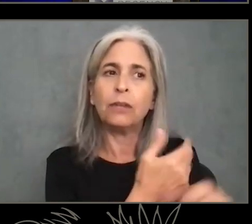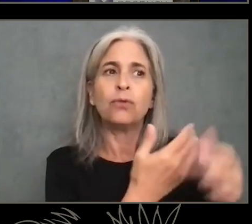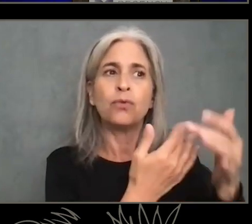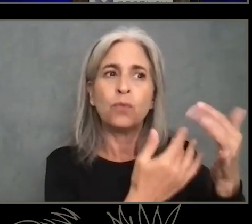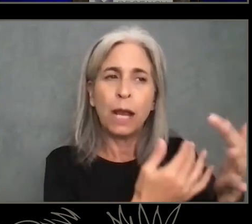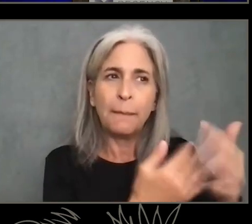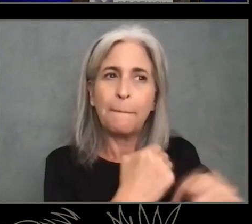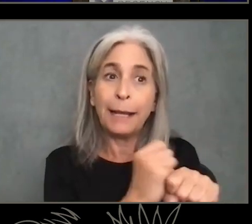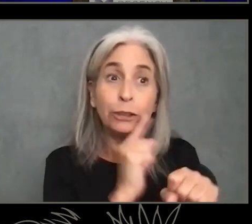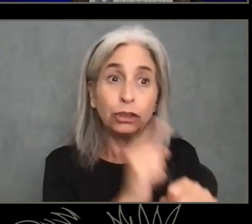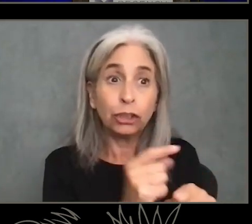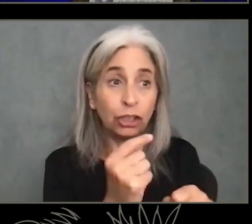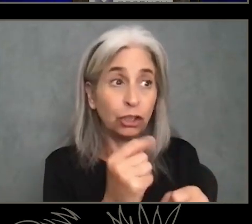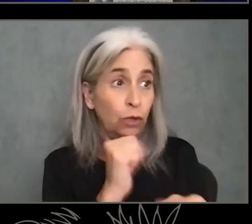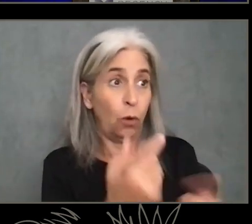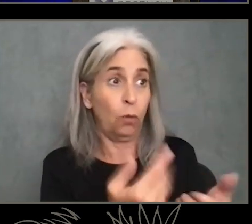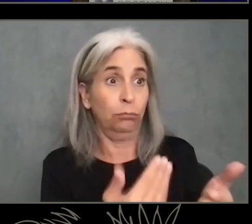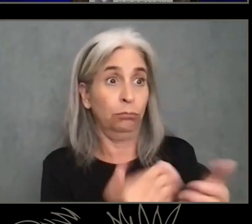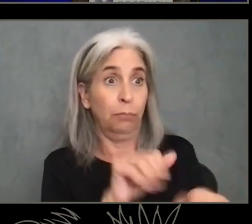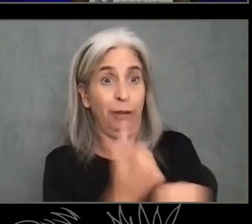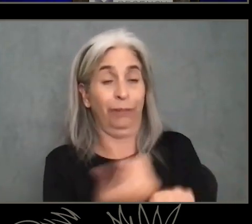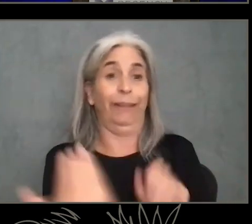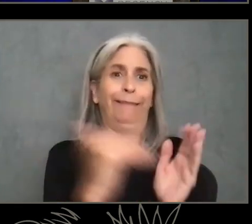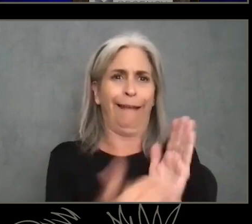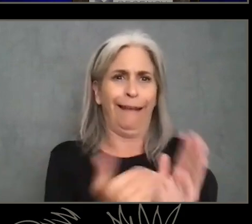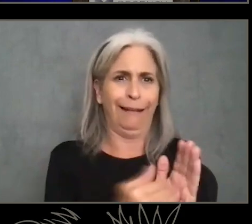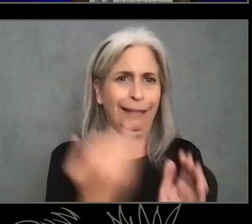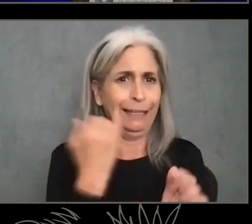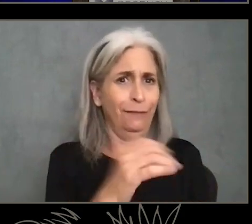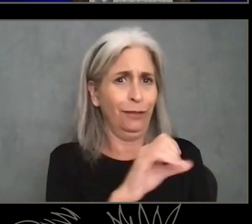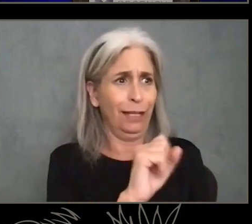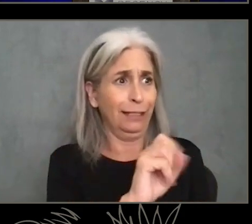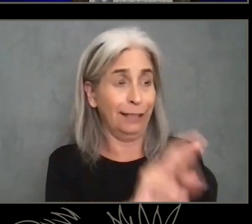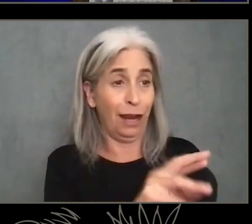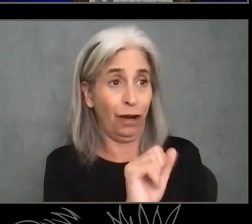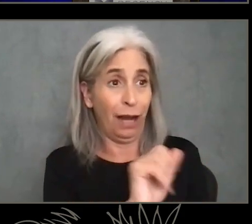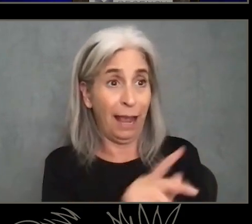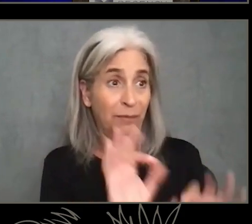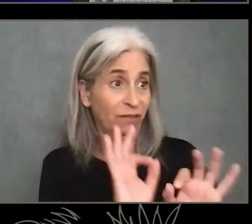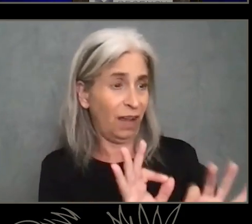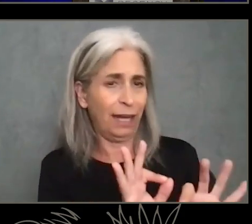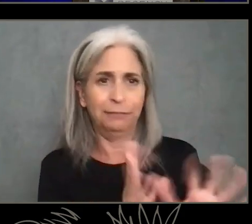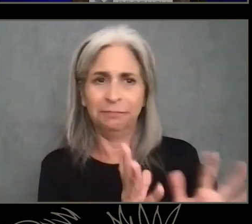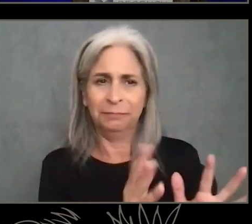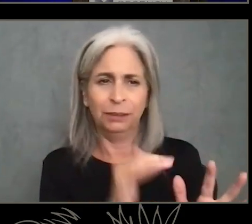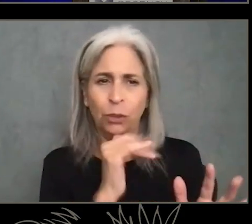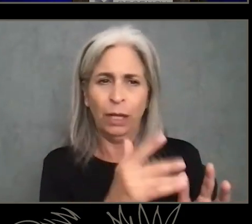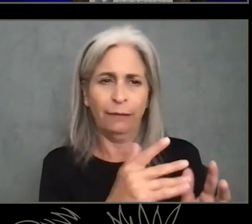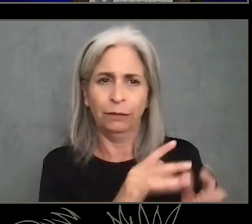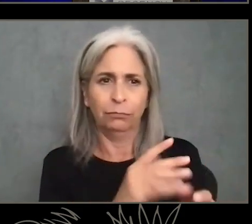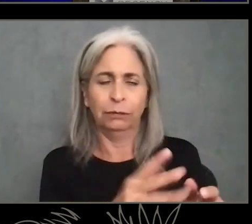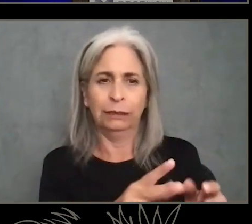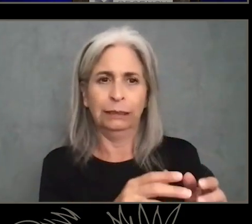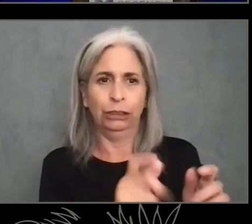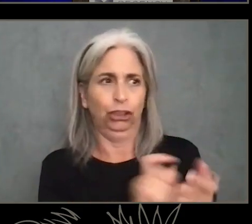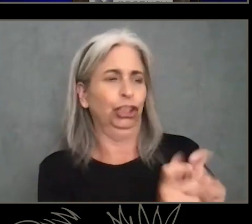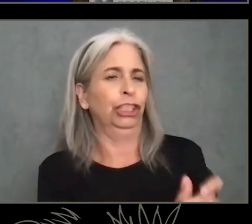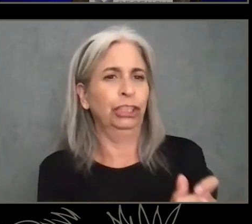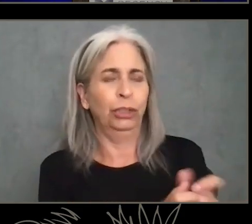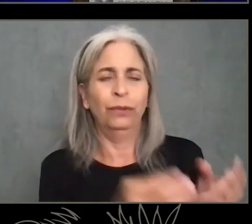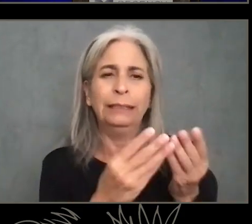that, and you make sure that you don't build it again if you're building the SSR app, so that you get more of a seamless experience there.